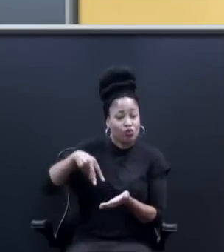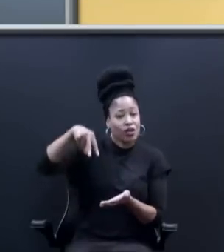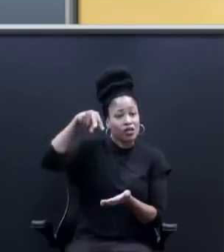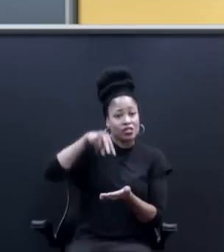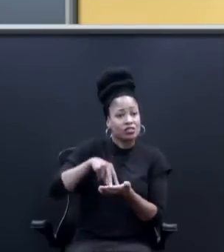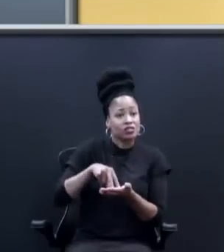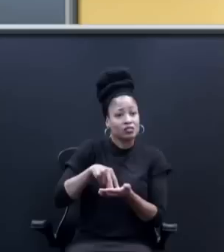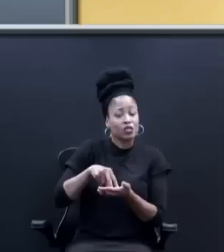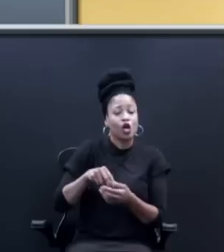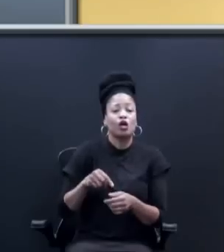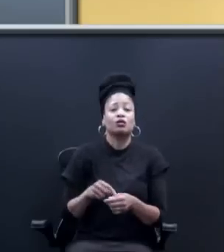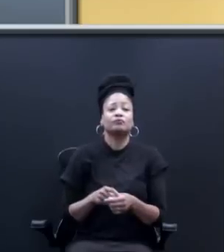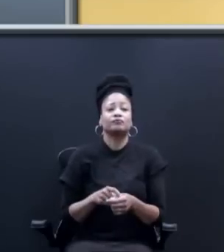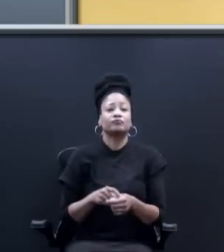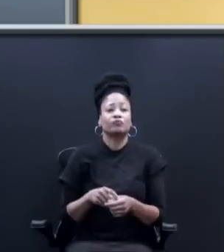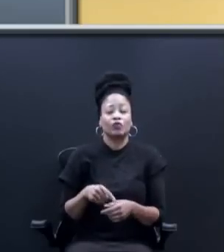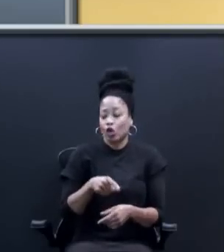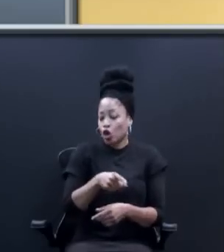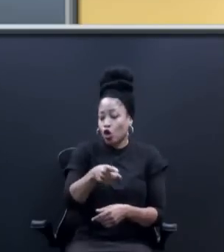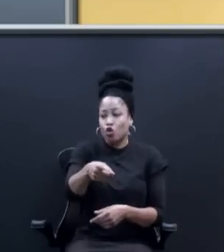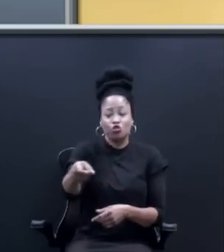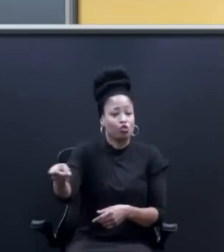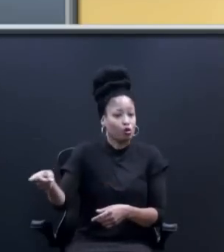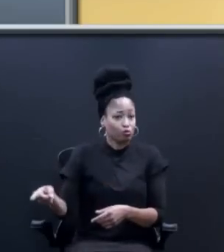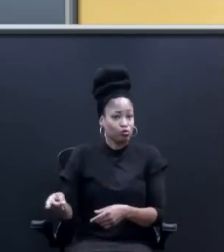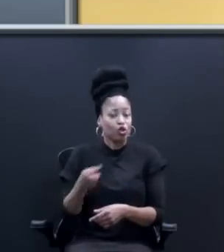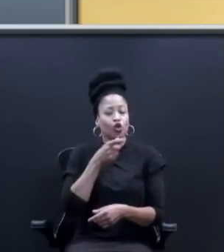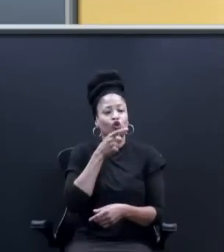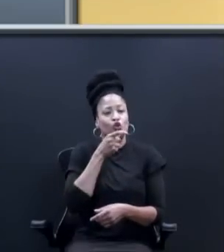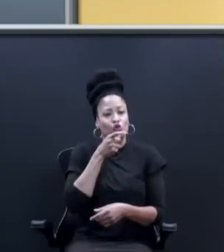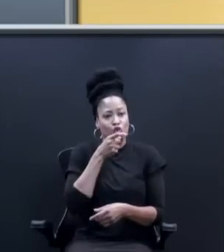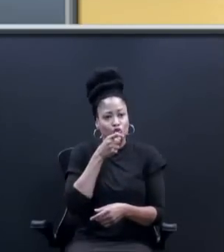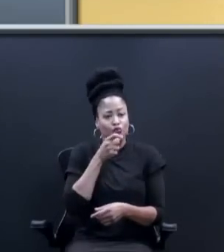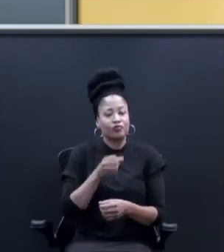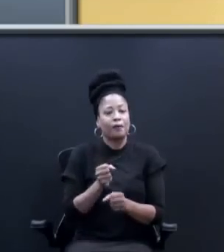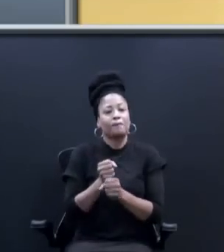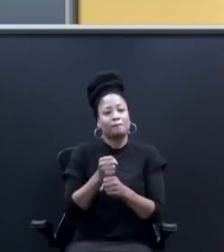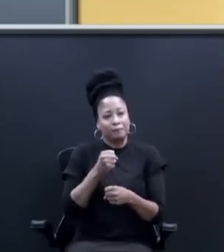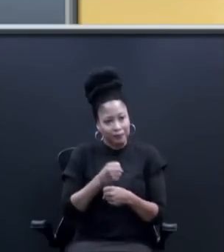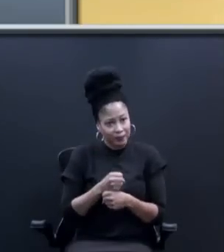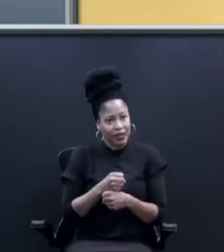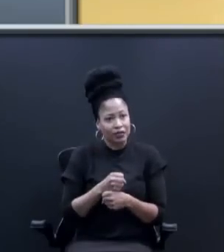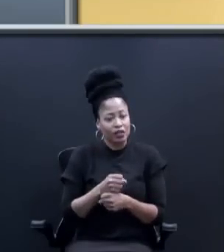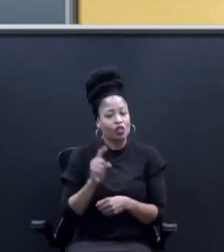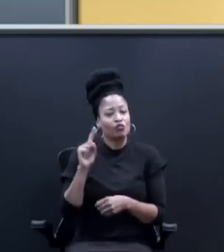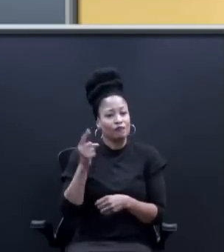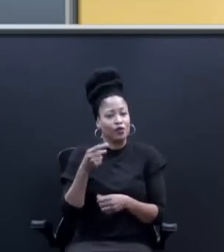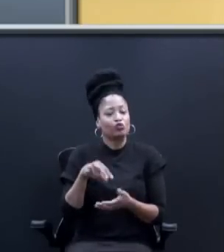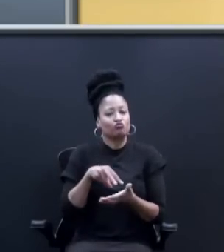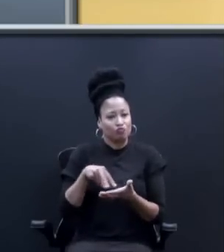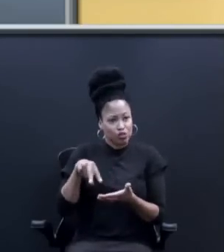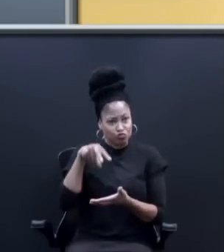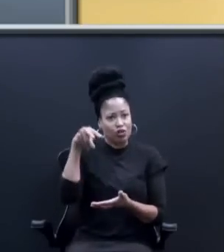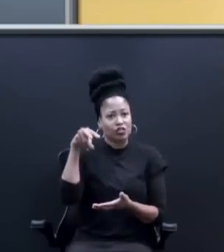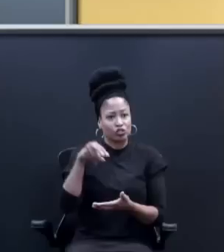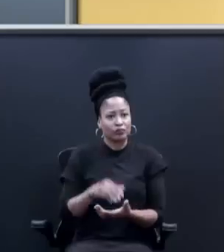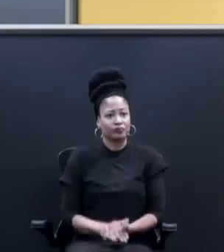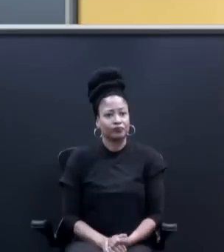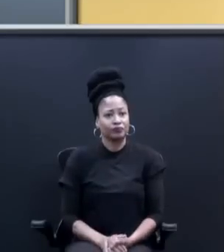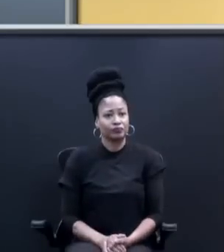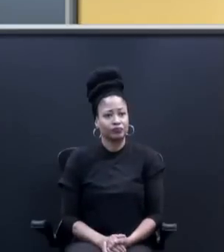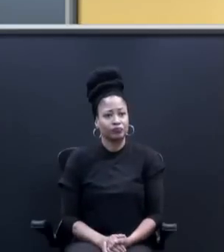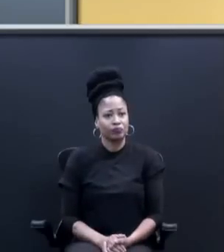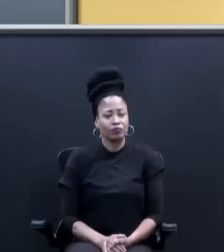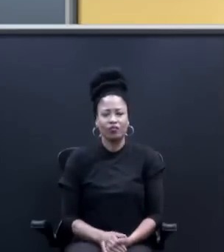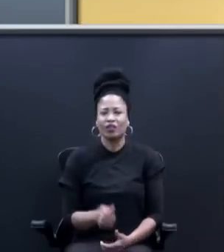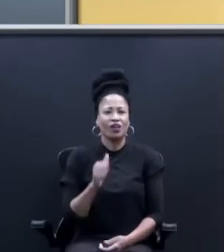That don't mean that another other one's not going to make it. That's going to have to stand in judgment. But why should you take a chance when you can do it all right now and make